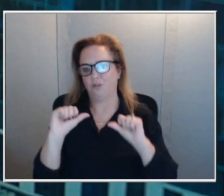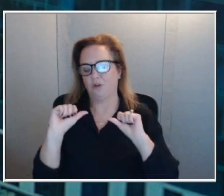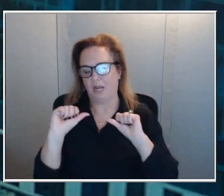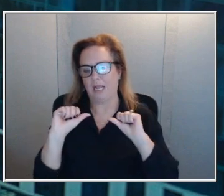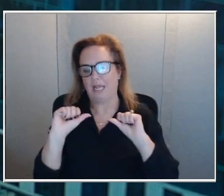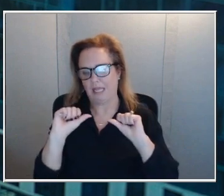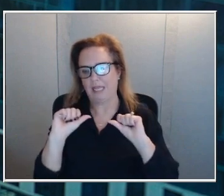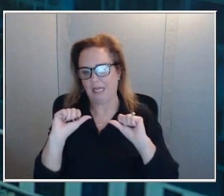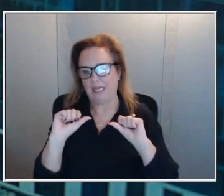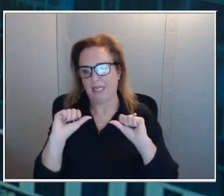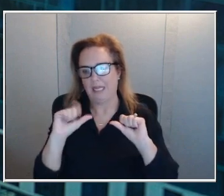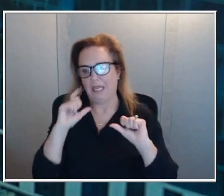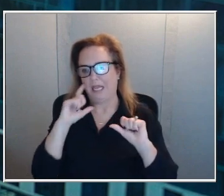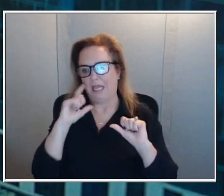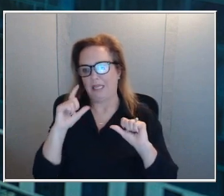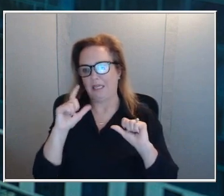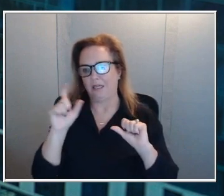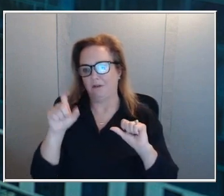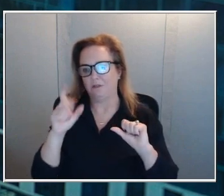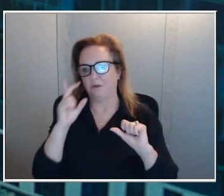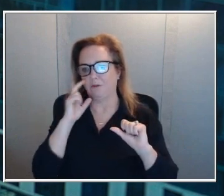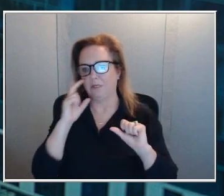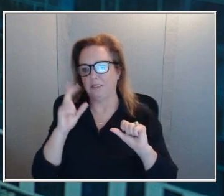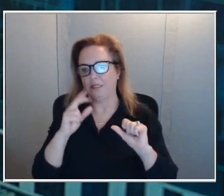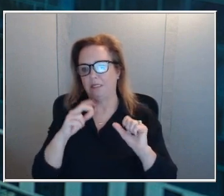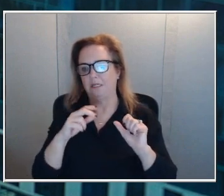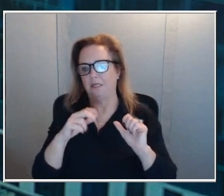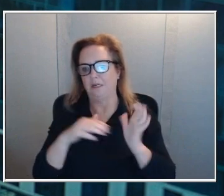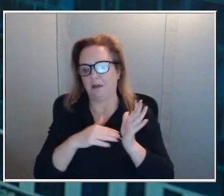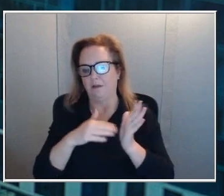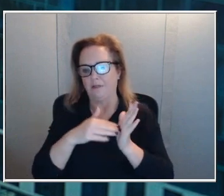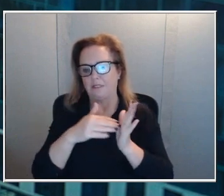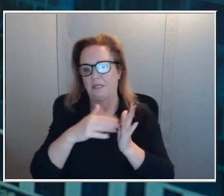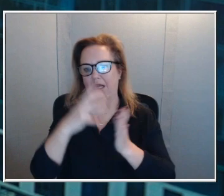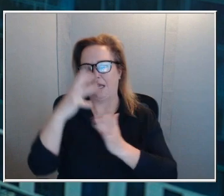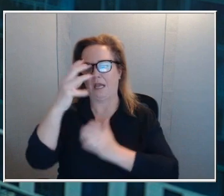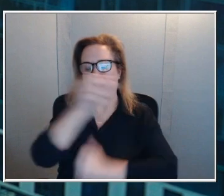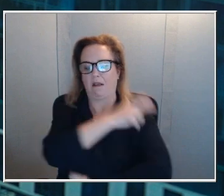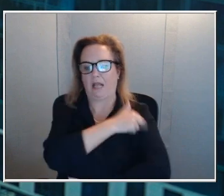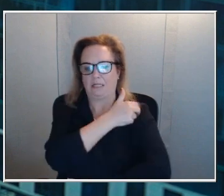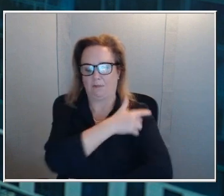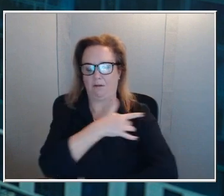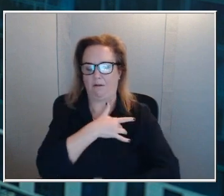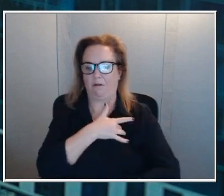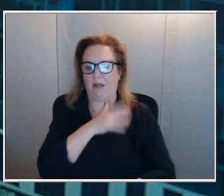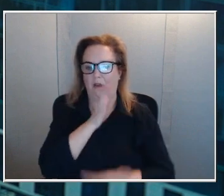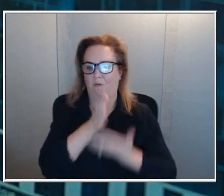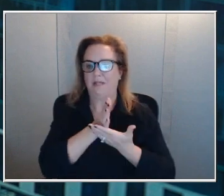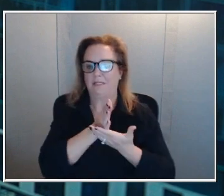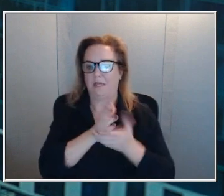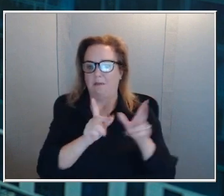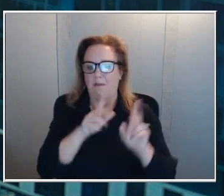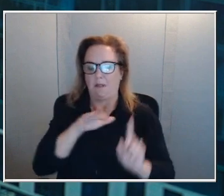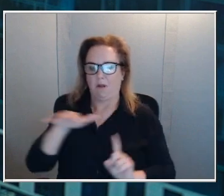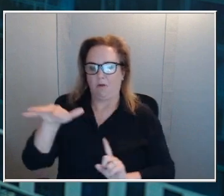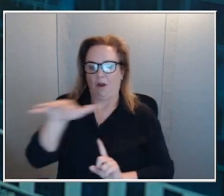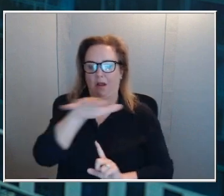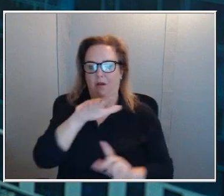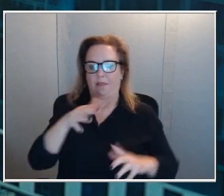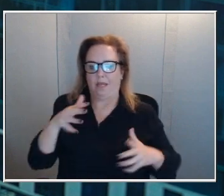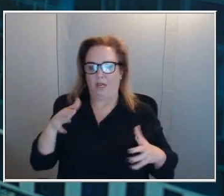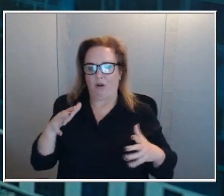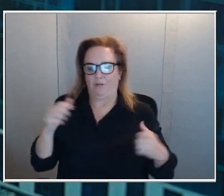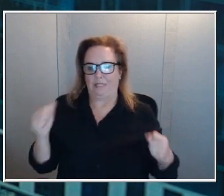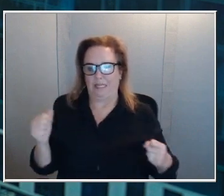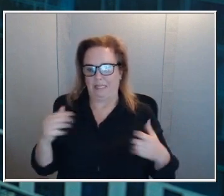and I think that's what we see a lot in these out-of-hospital arrests, is that there may be people around and they get nervous and they get scared